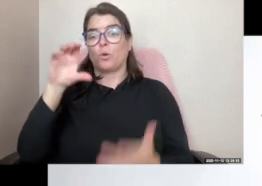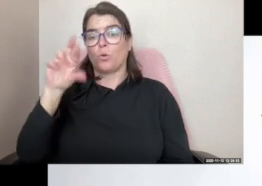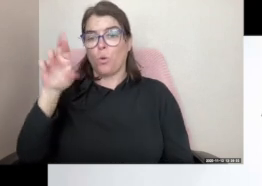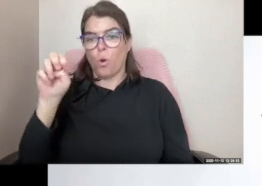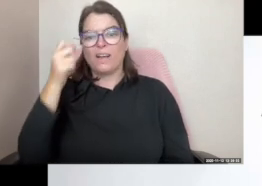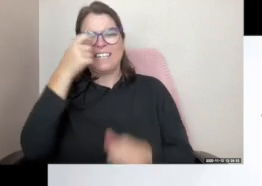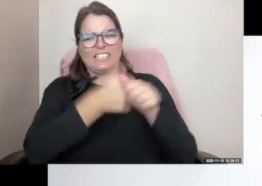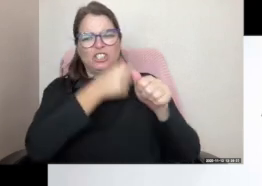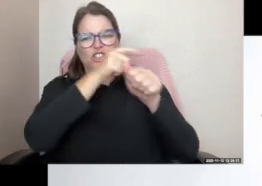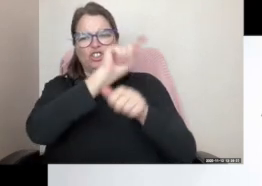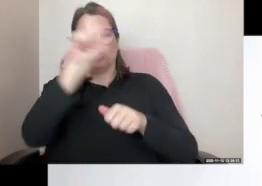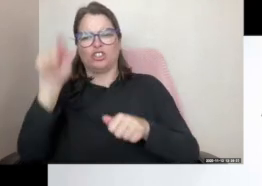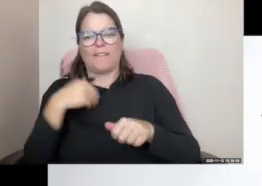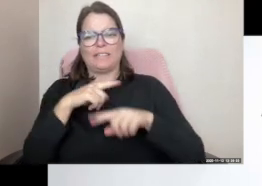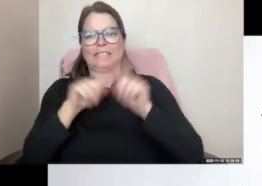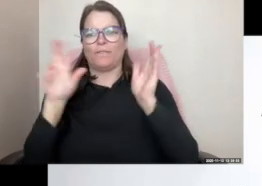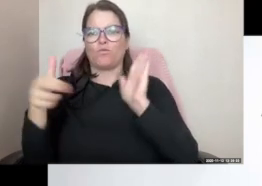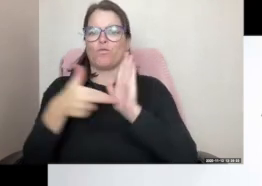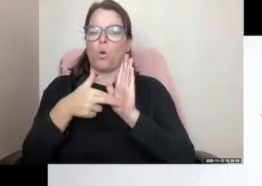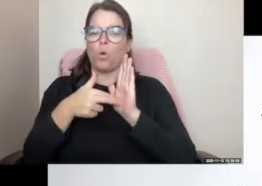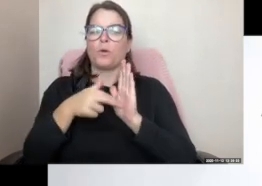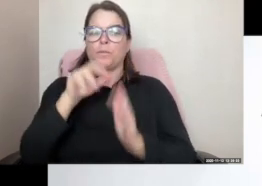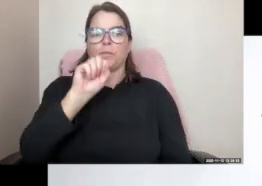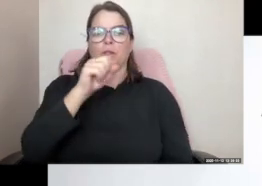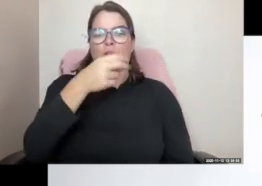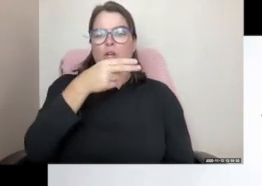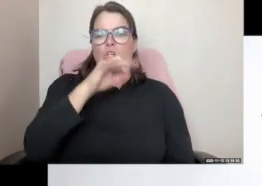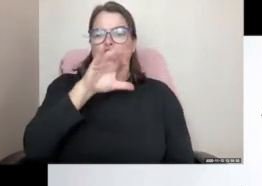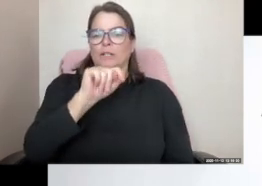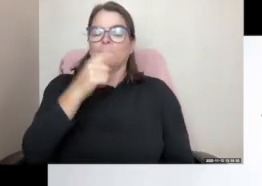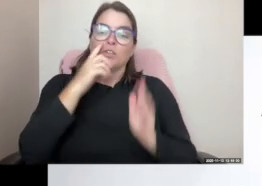budget, include programs such as SHIFT, HVIP, CORE, and